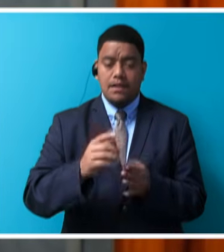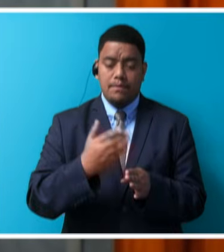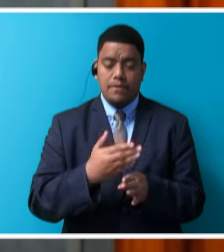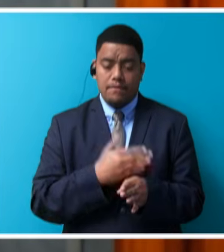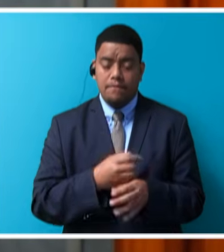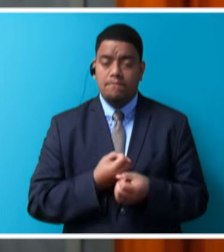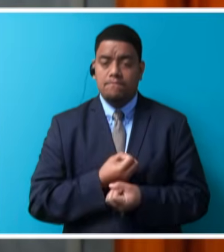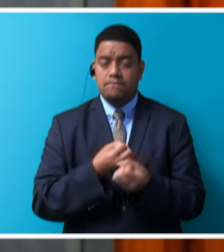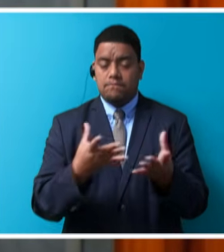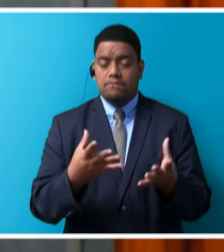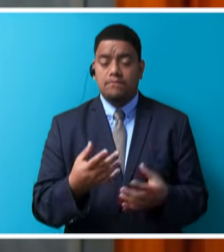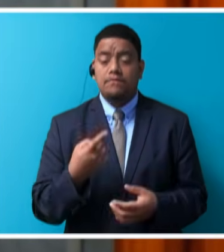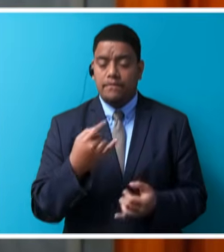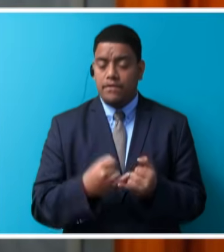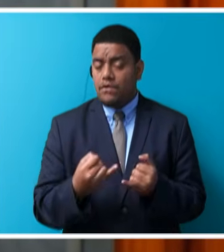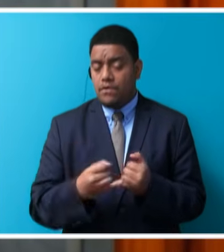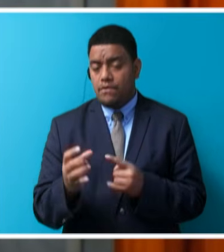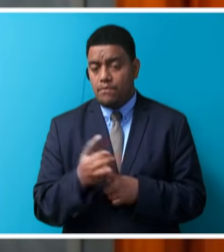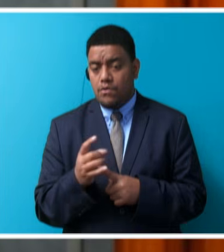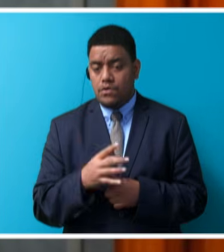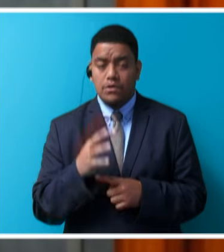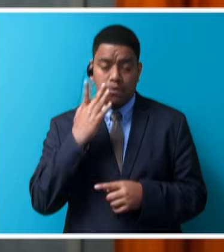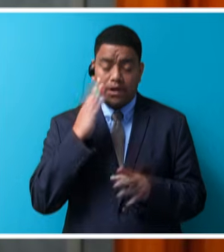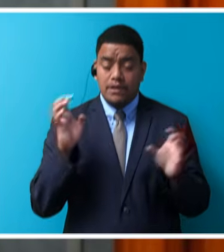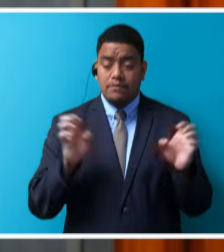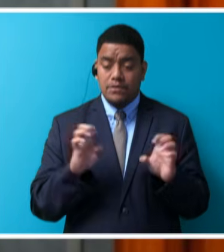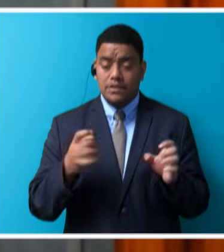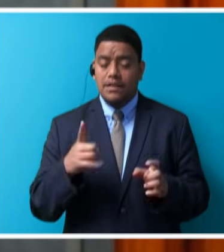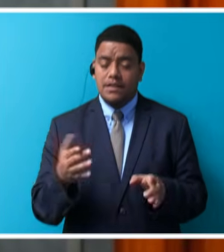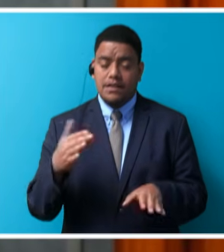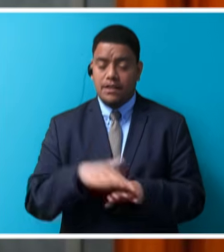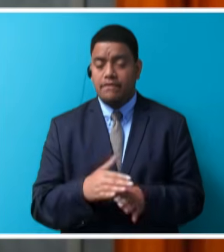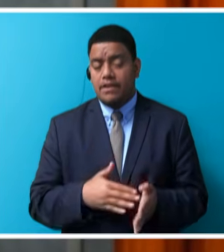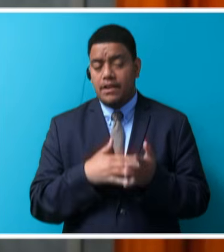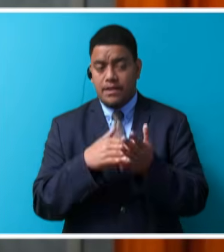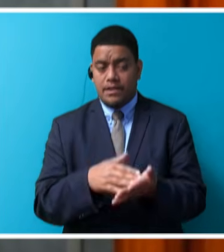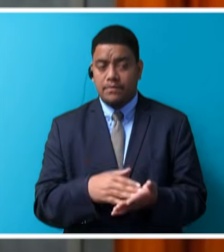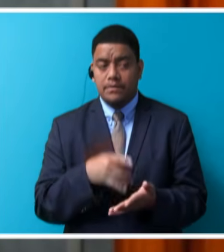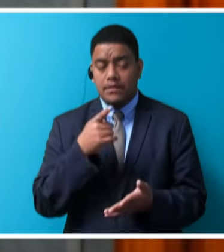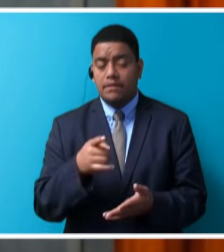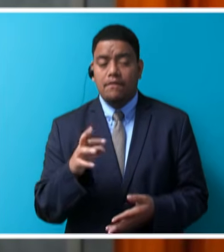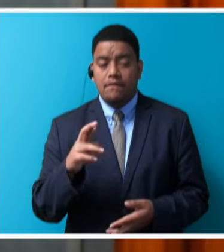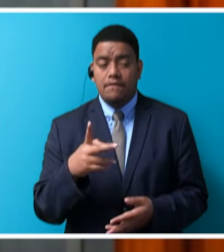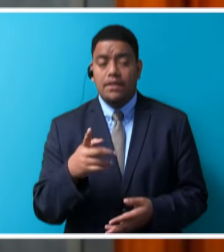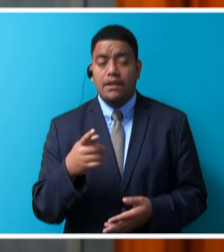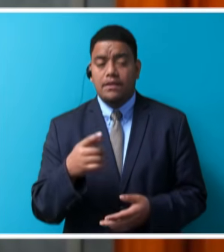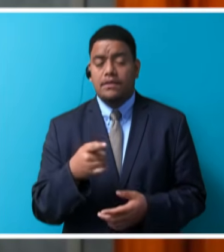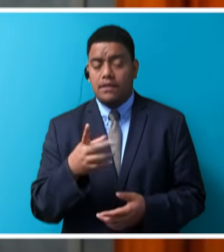disaster, coordination is effective during an emergency, and recovery assistance is accountable after an